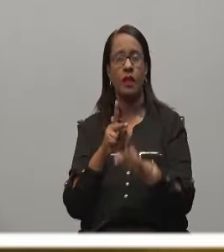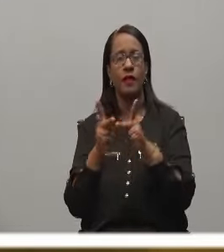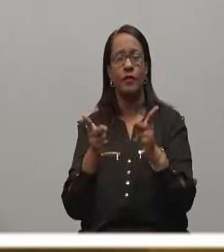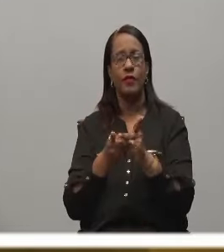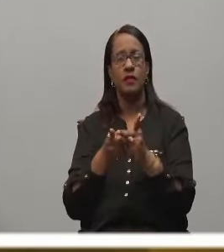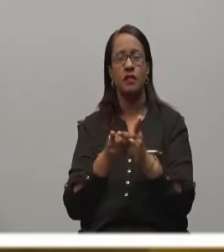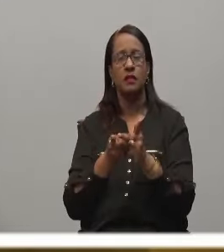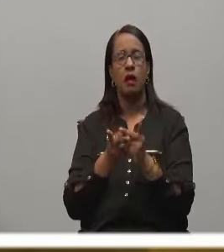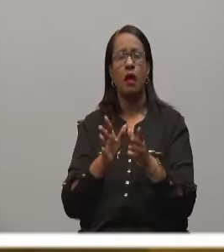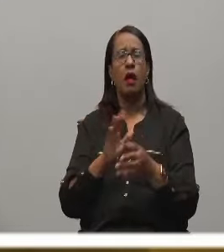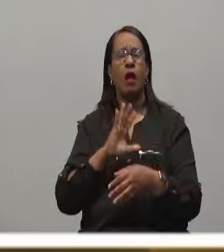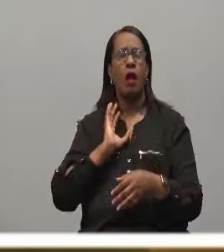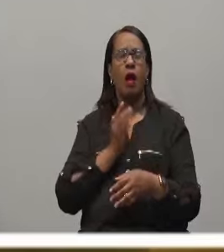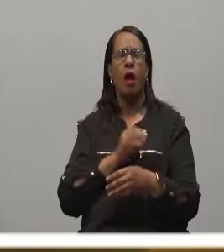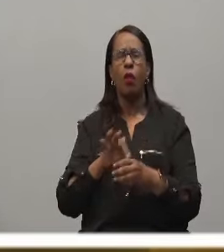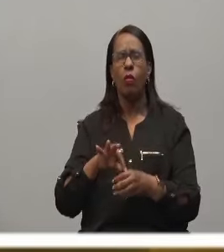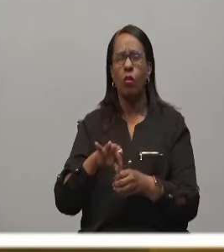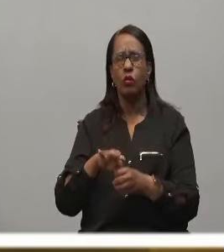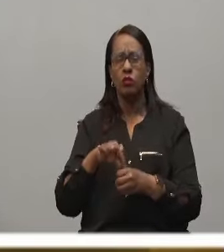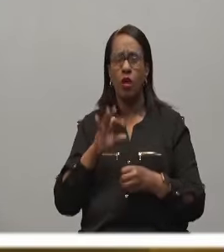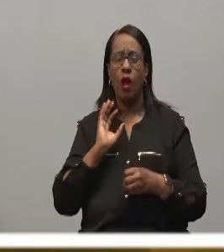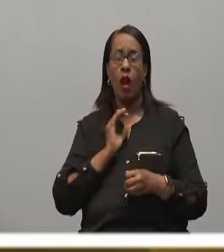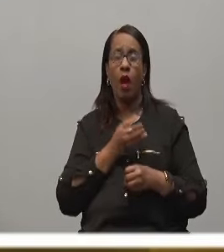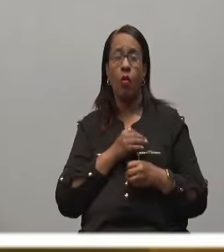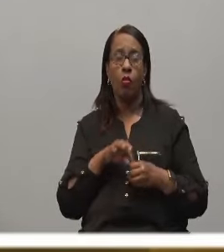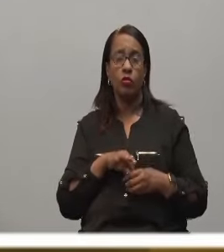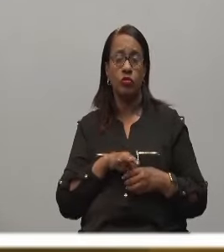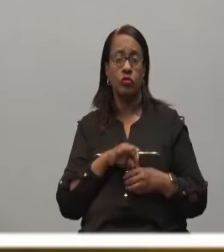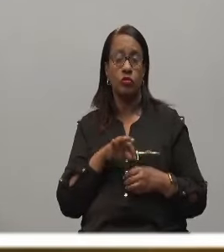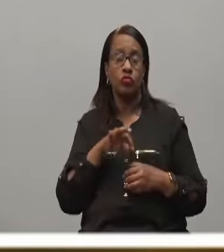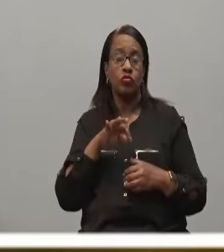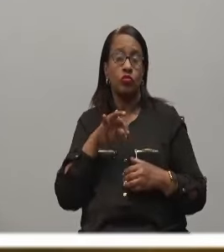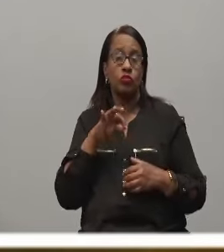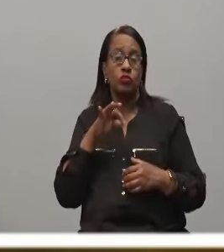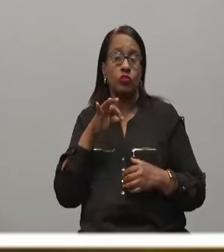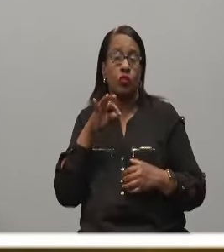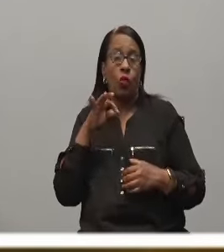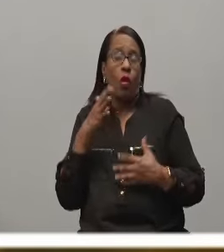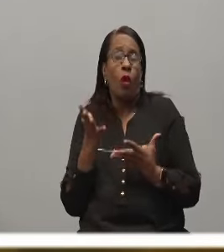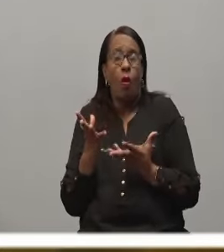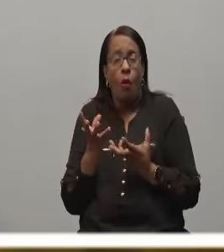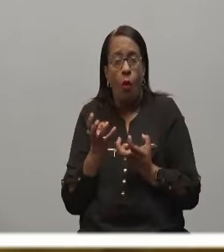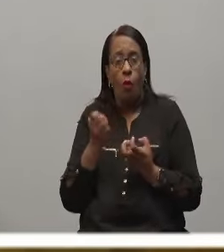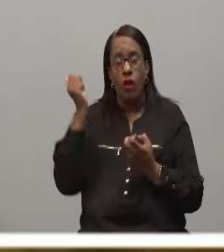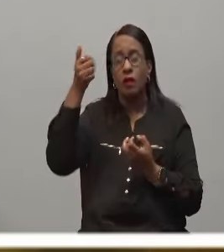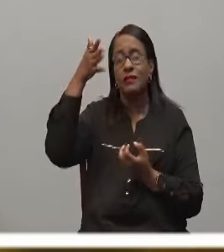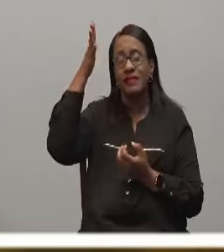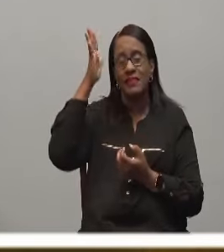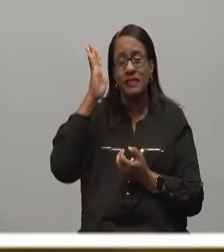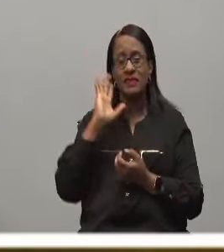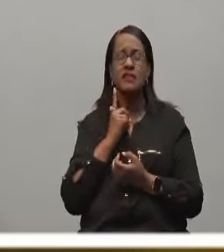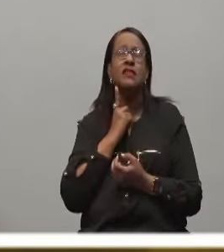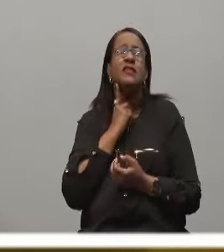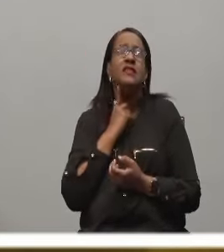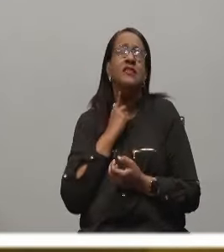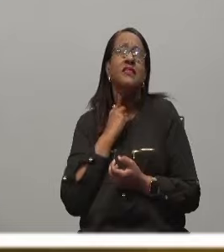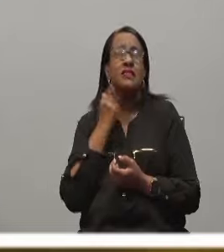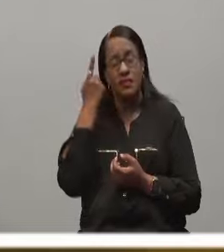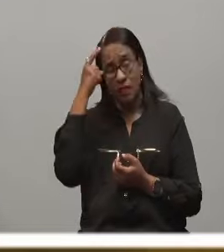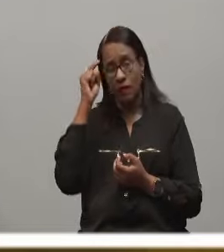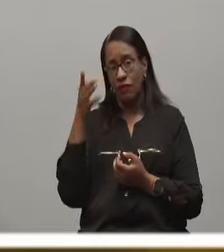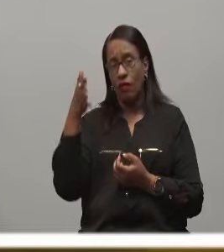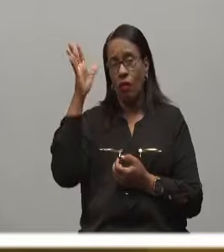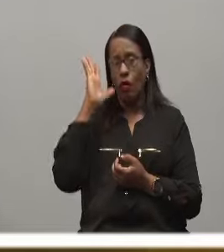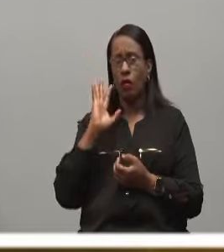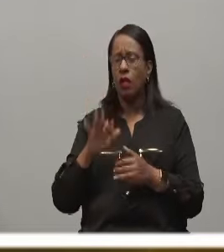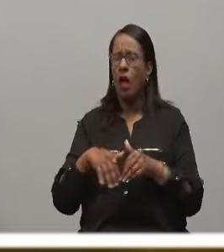God. And thirsting for God, our soul is, and where can we find God, and how can